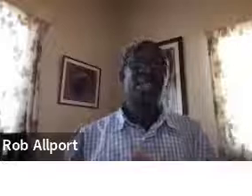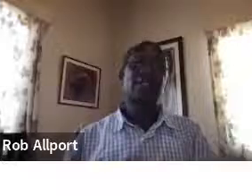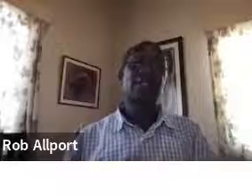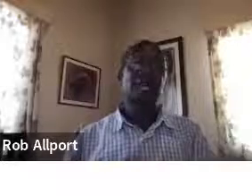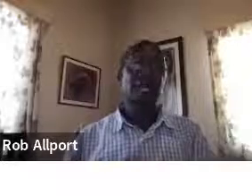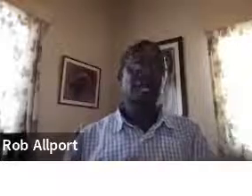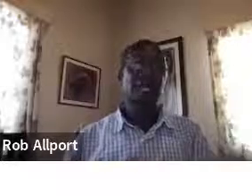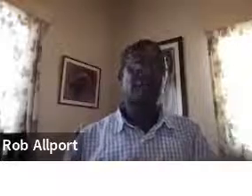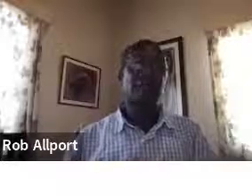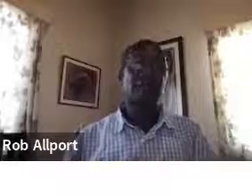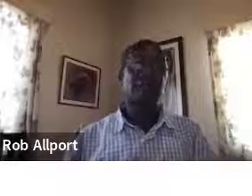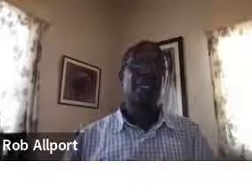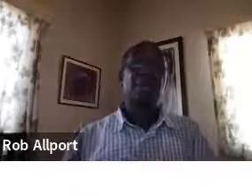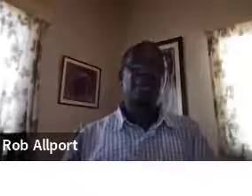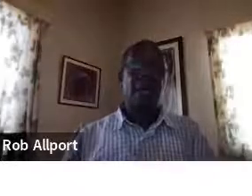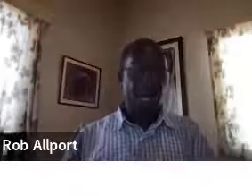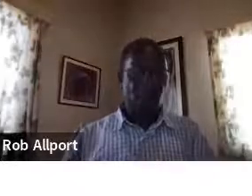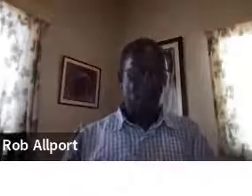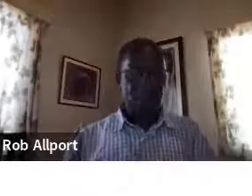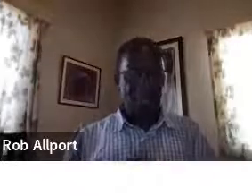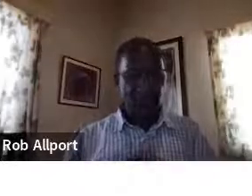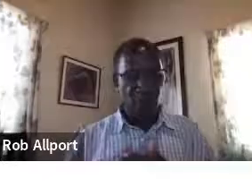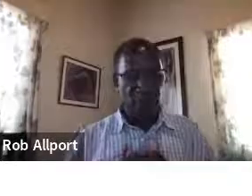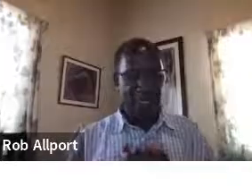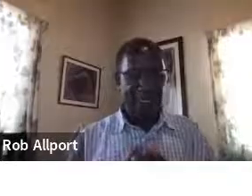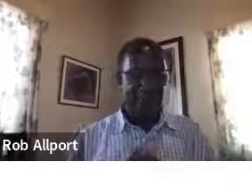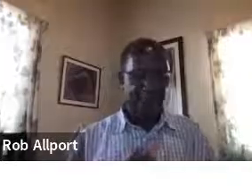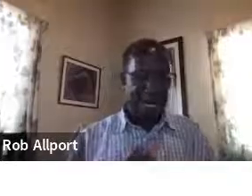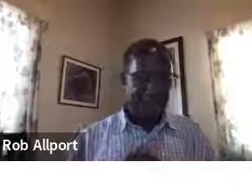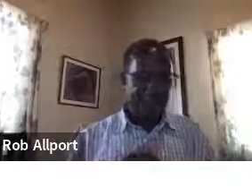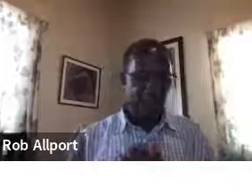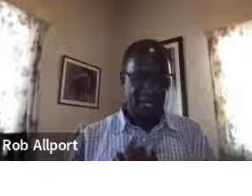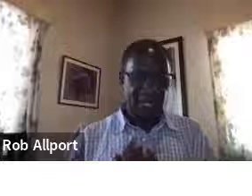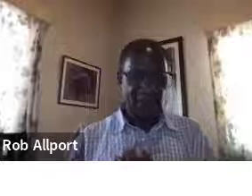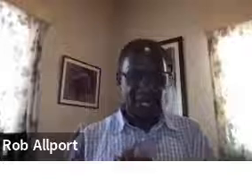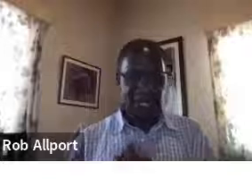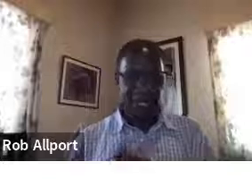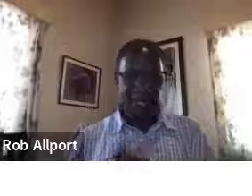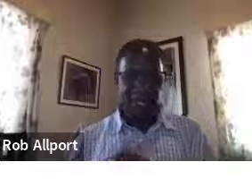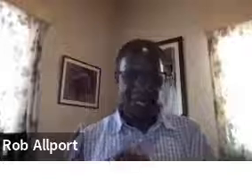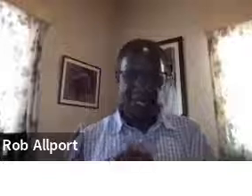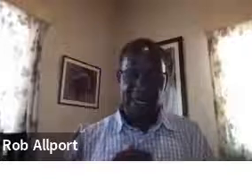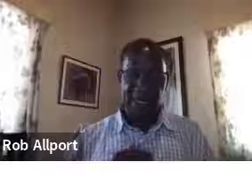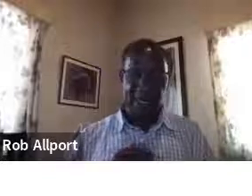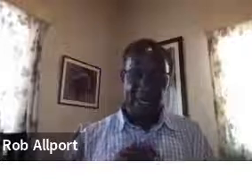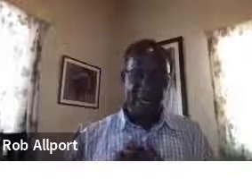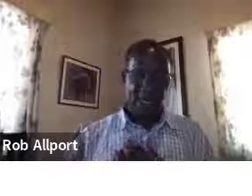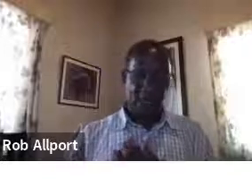these interactions. And one of the tools that is best suited for this